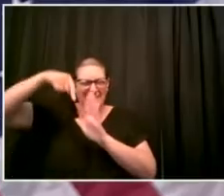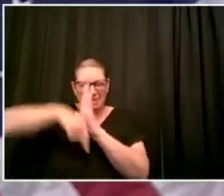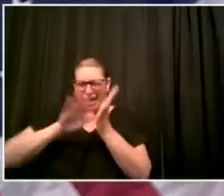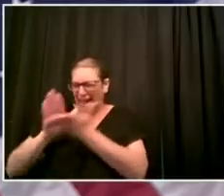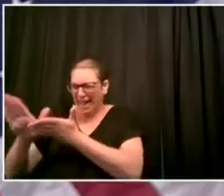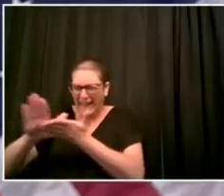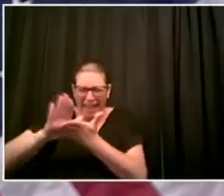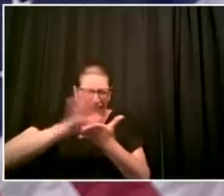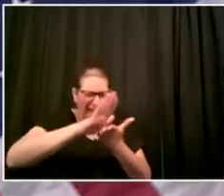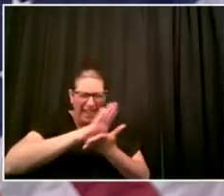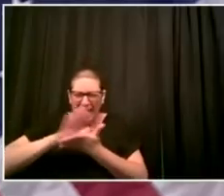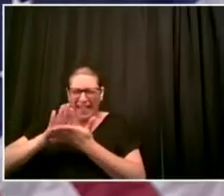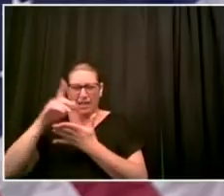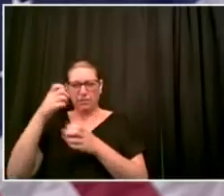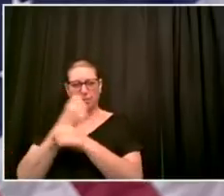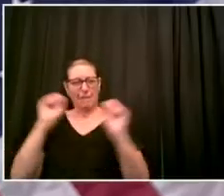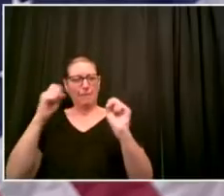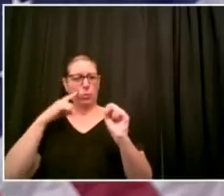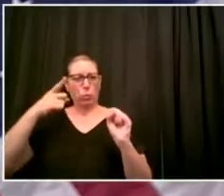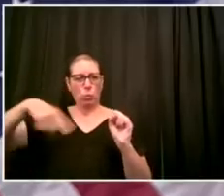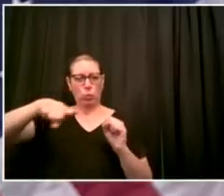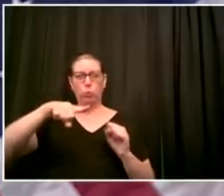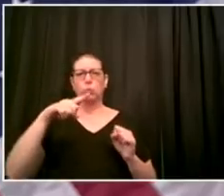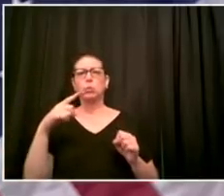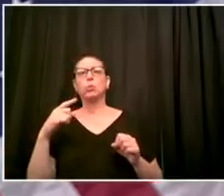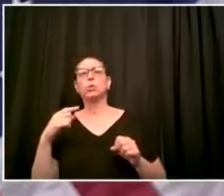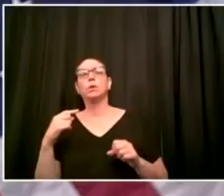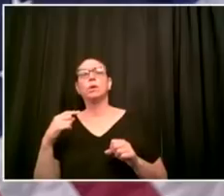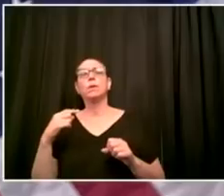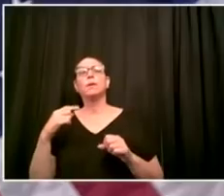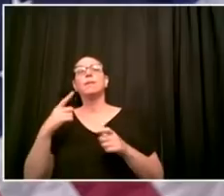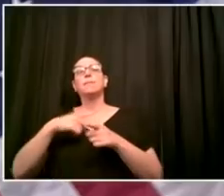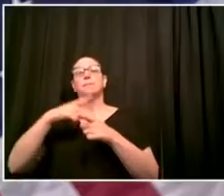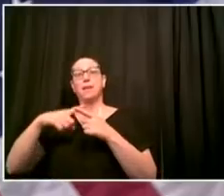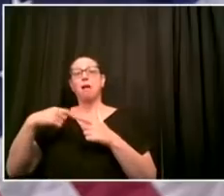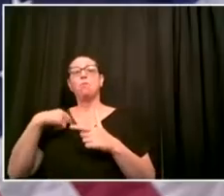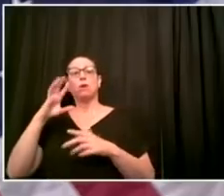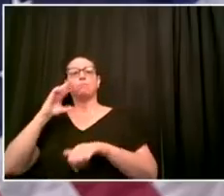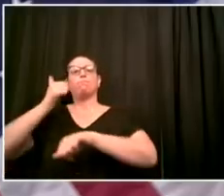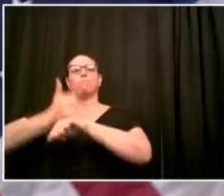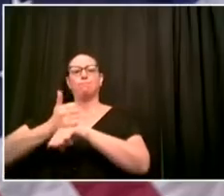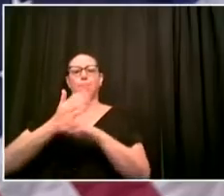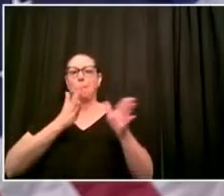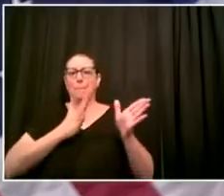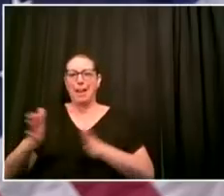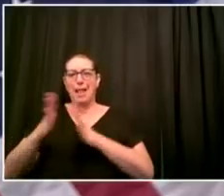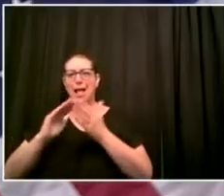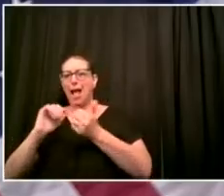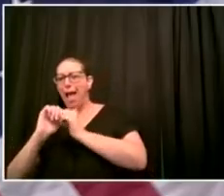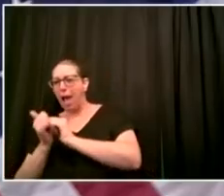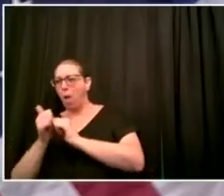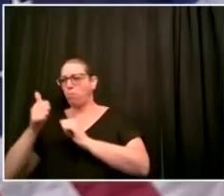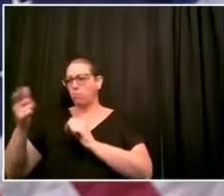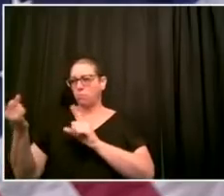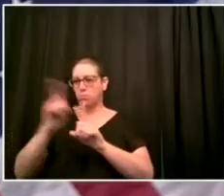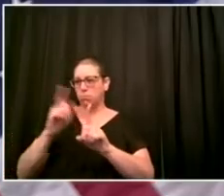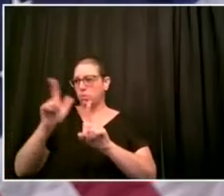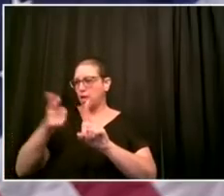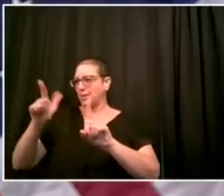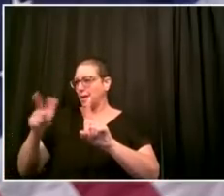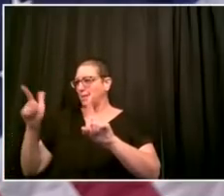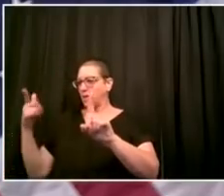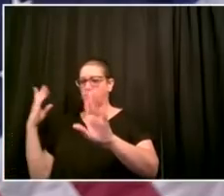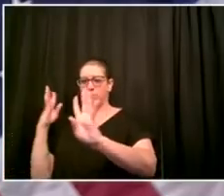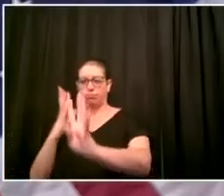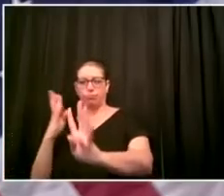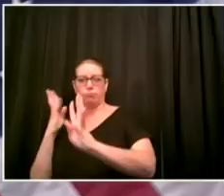So that's something we are working on as we get closer to phase one. We'll provide people with clear guidance on how to